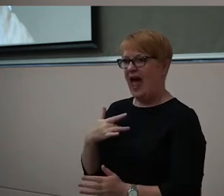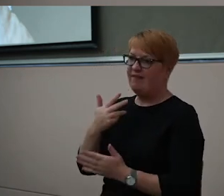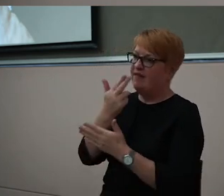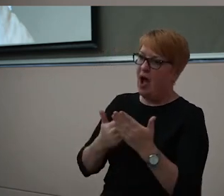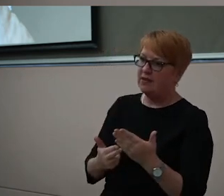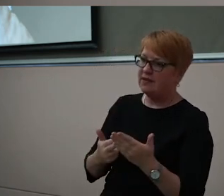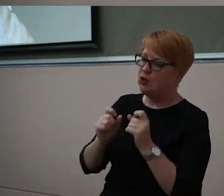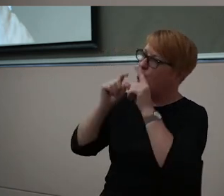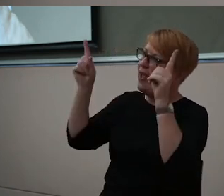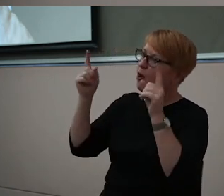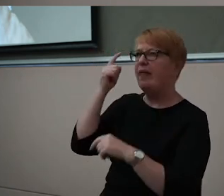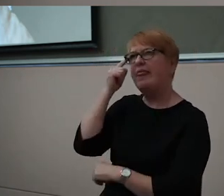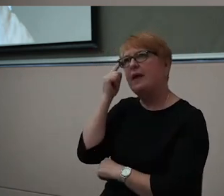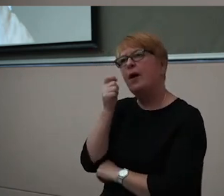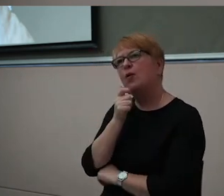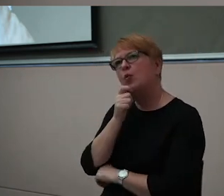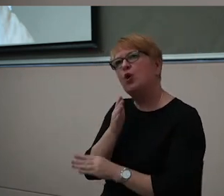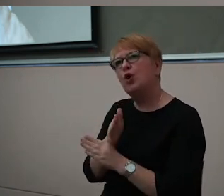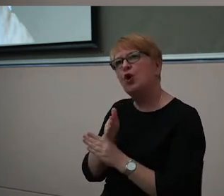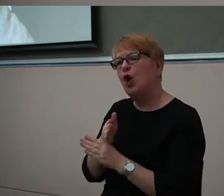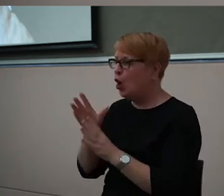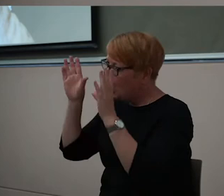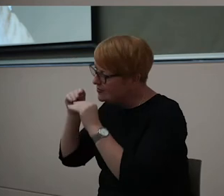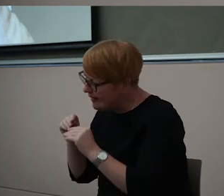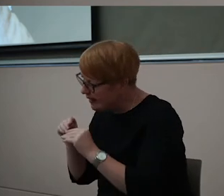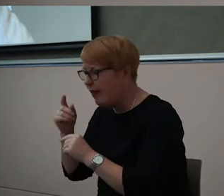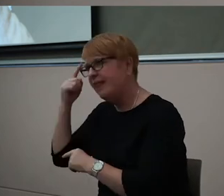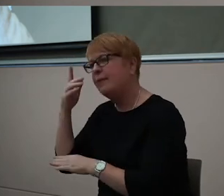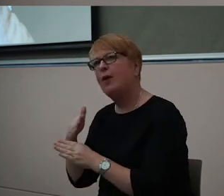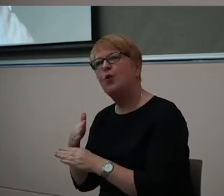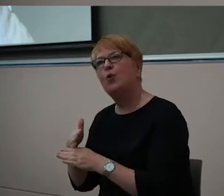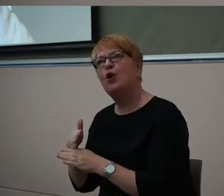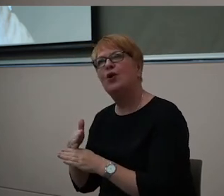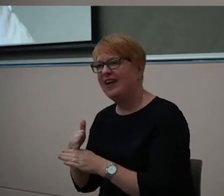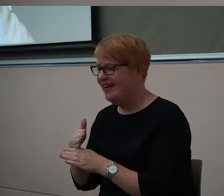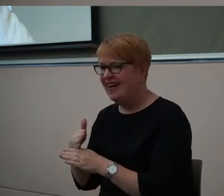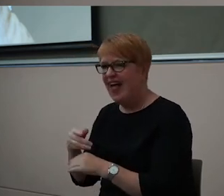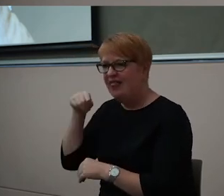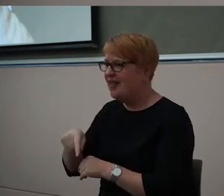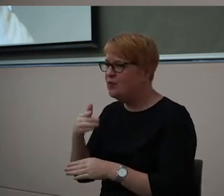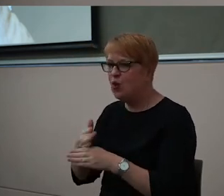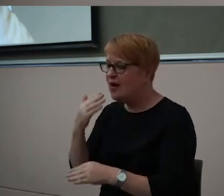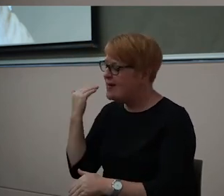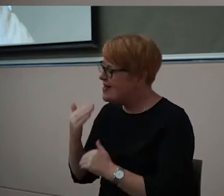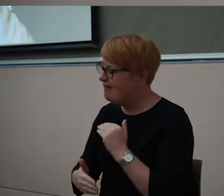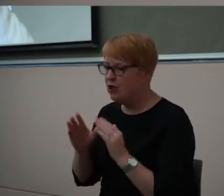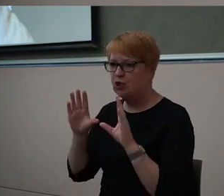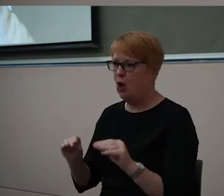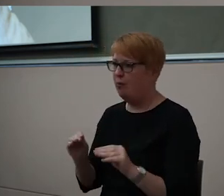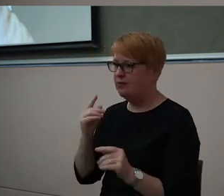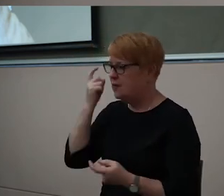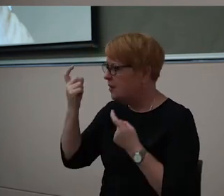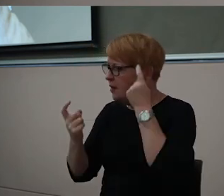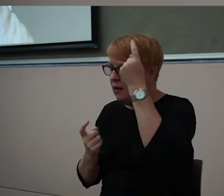we set up the conditions so that, you know, curators or directors aren't part of